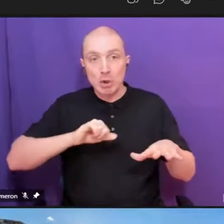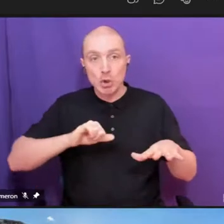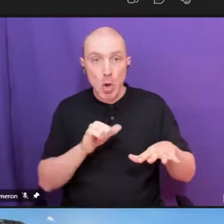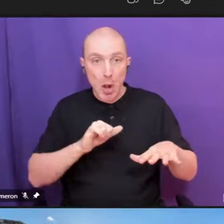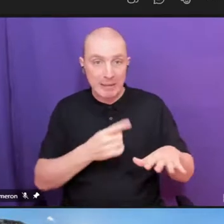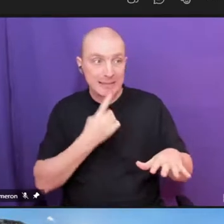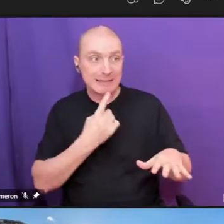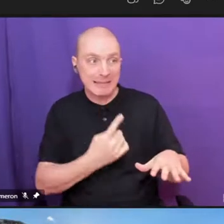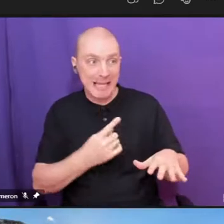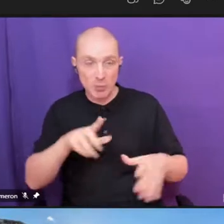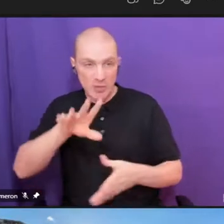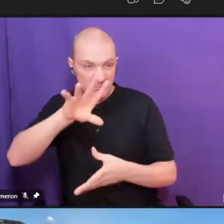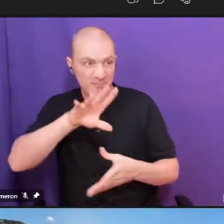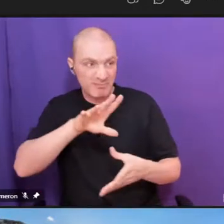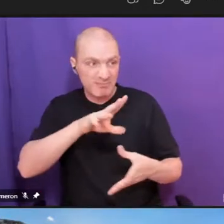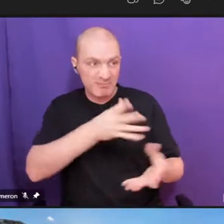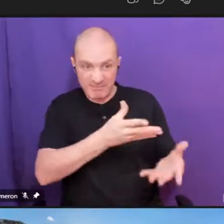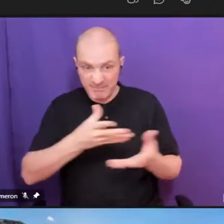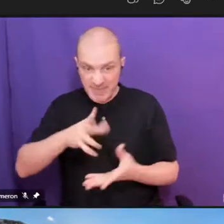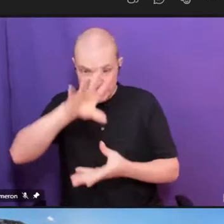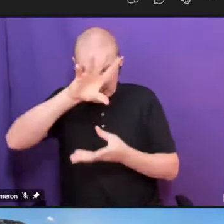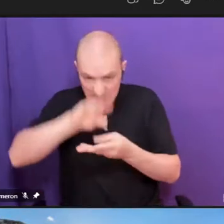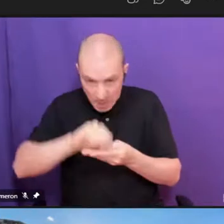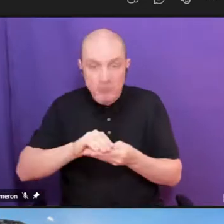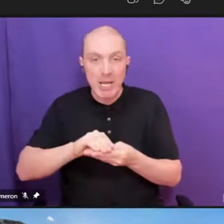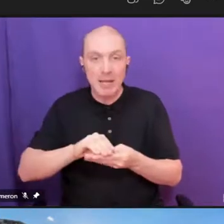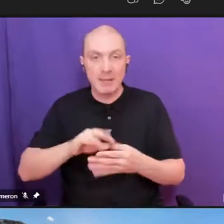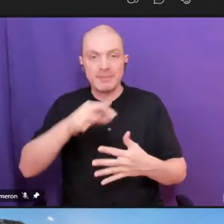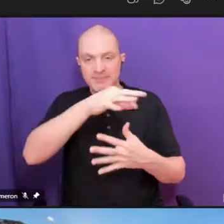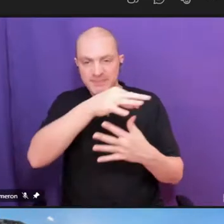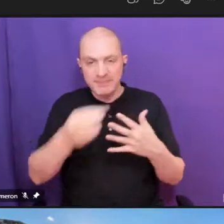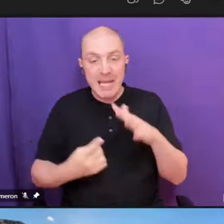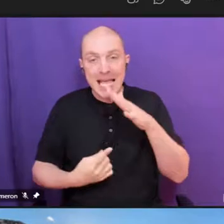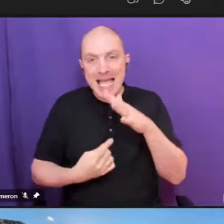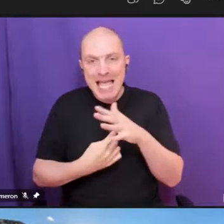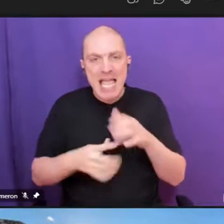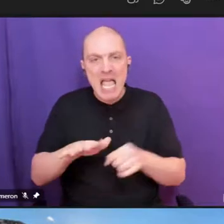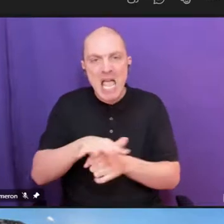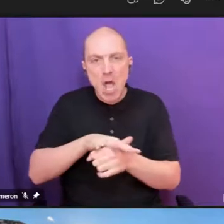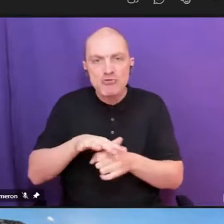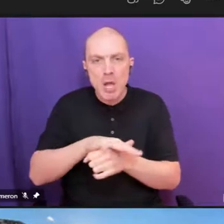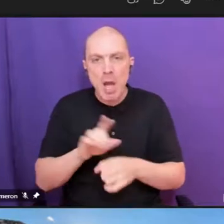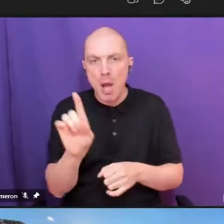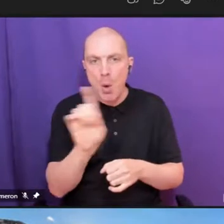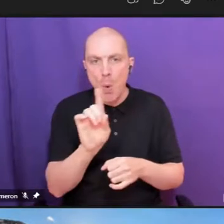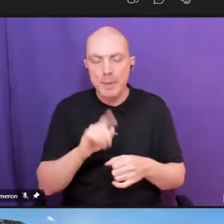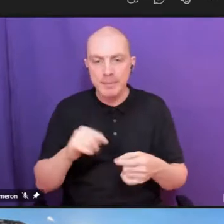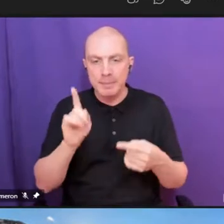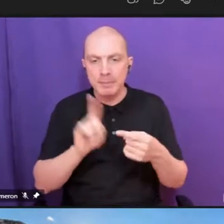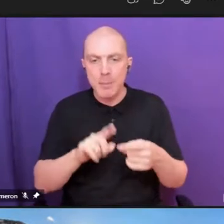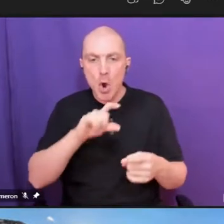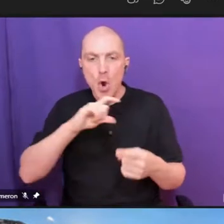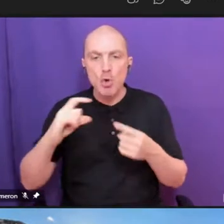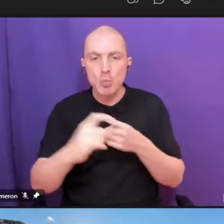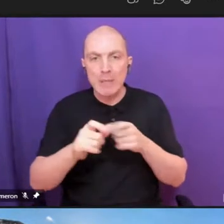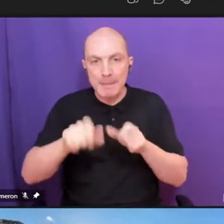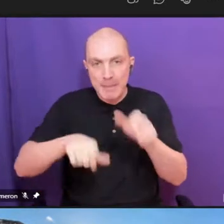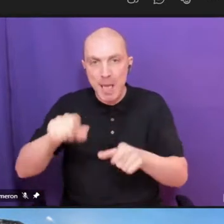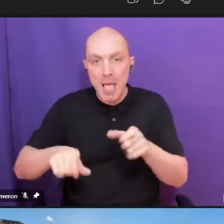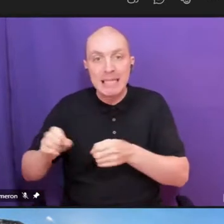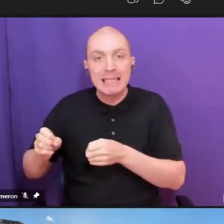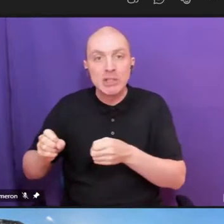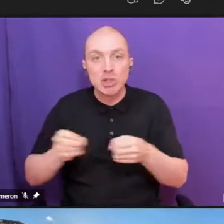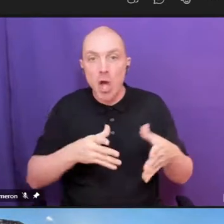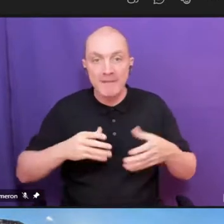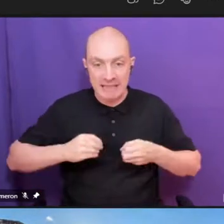sections, which include some of the key areas that the report covers, and these are communities and people, service delivery and